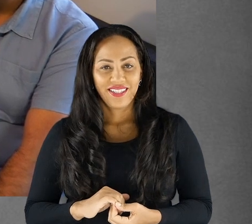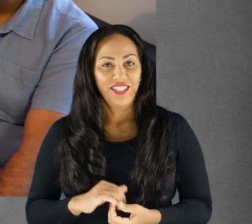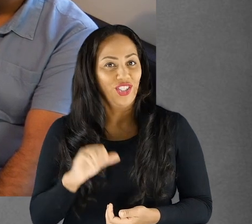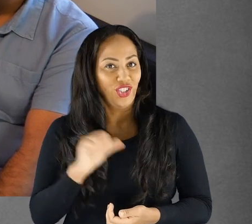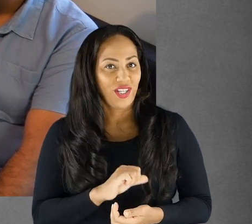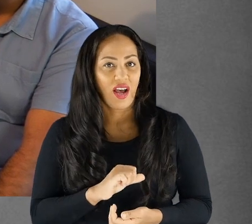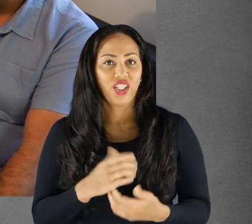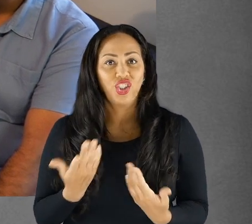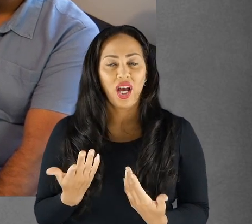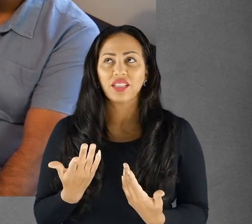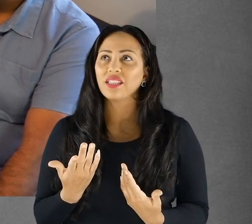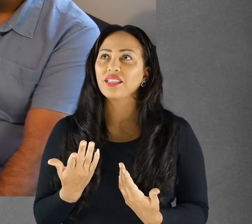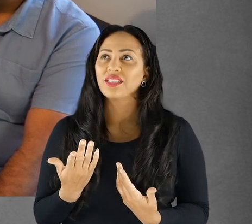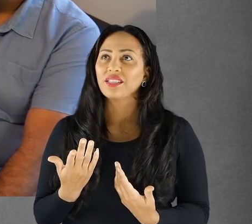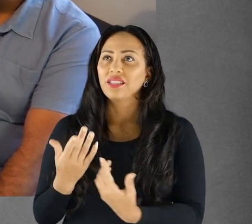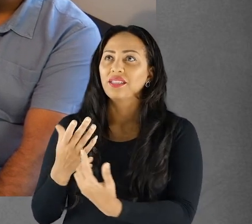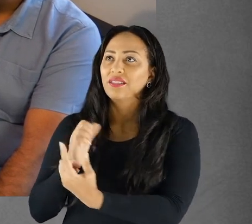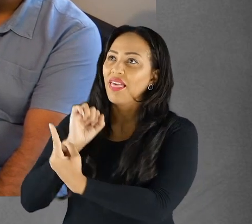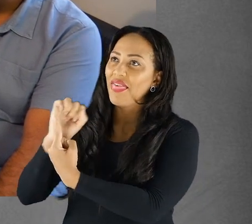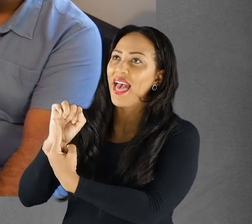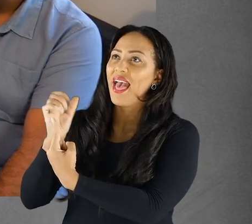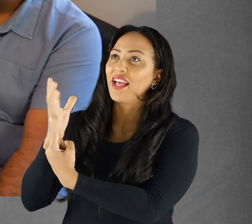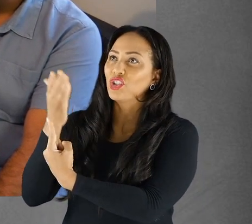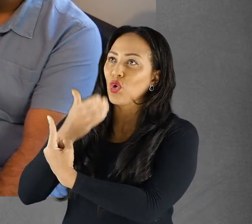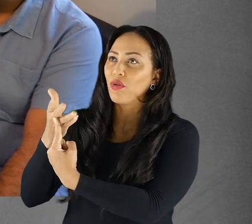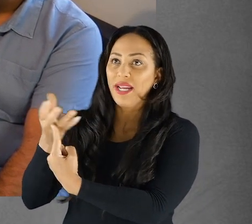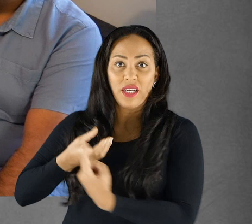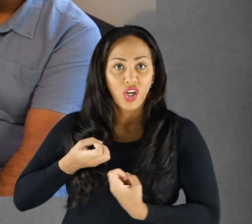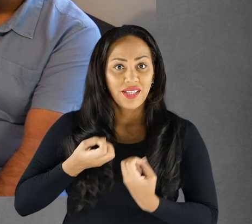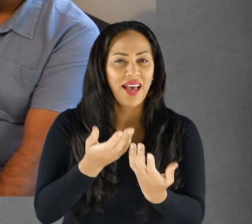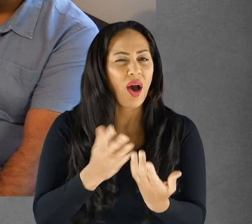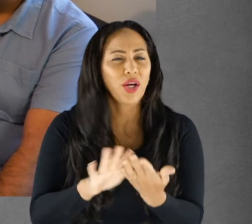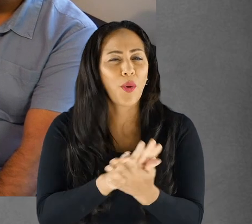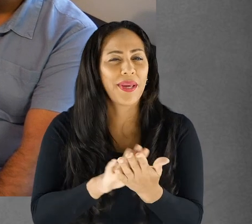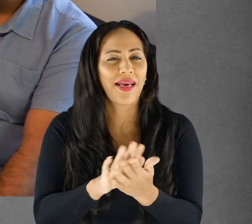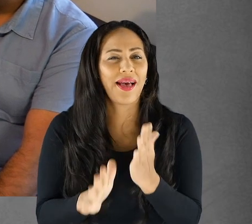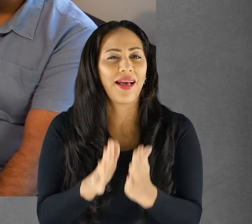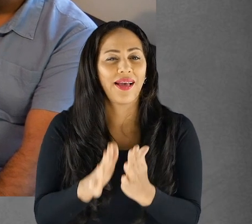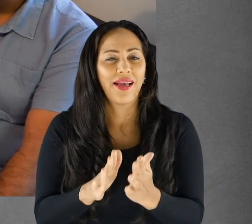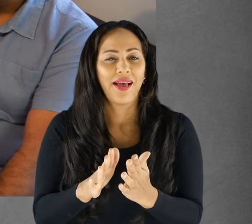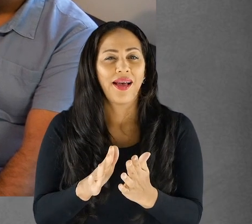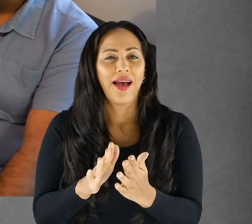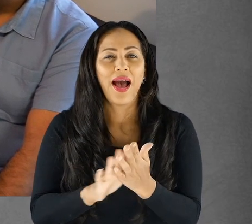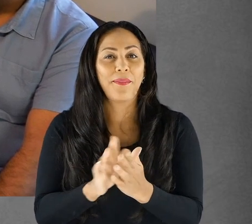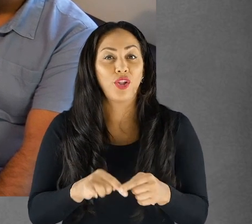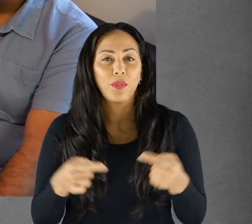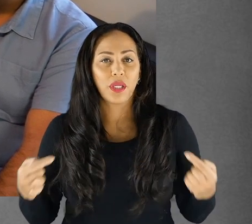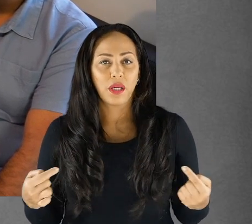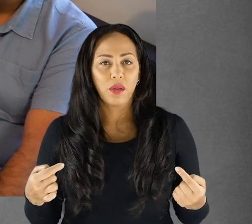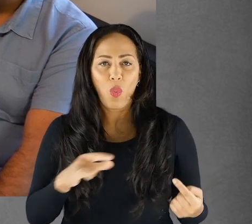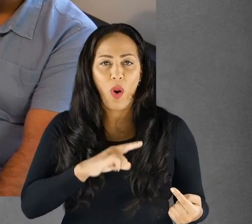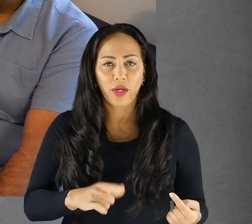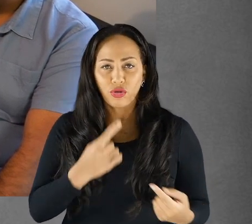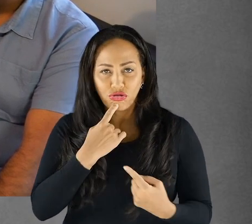disrespectful to tell someone's story? I don't mean it like that. I just mean, actually I mean the opposite. Like,